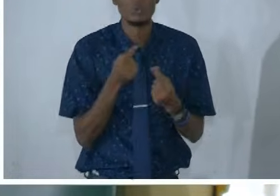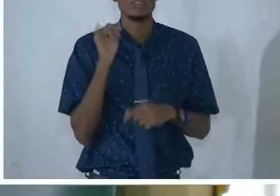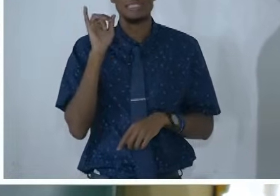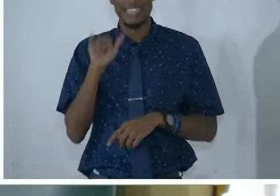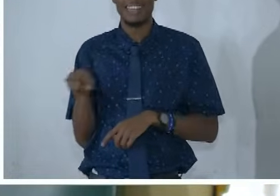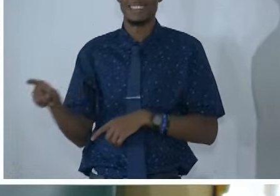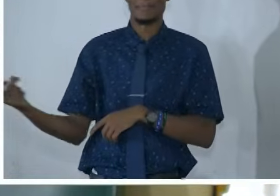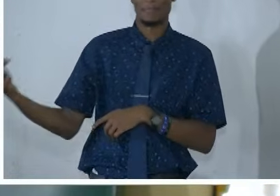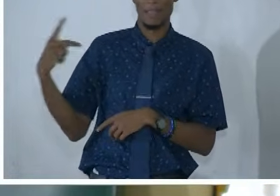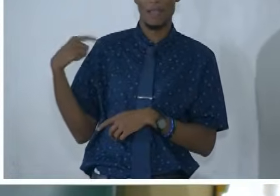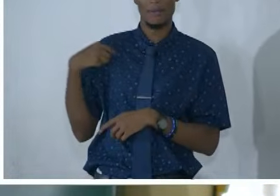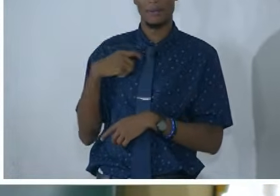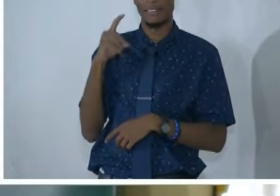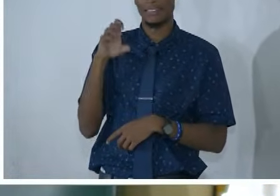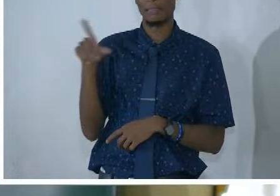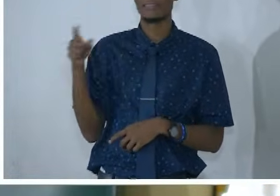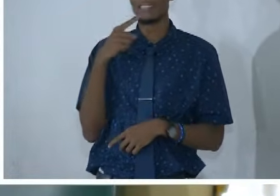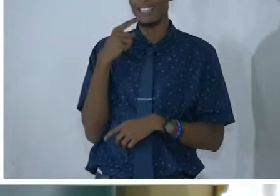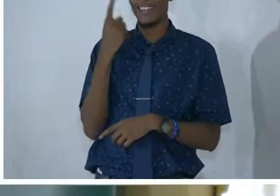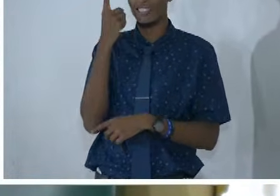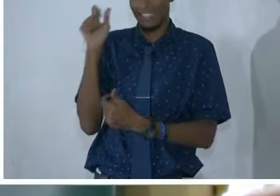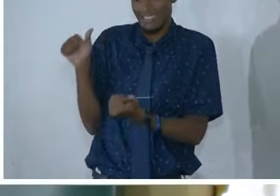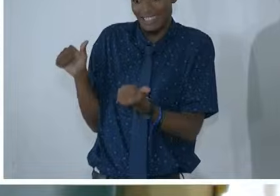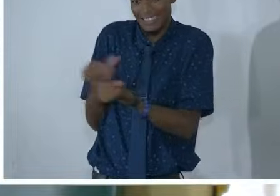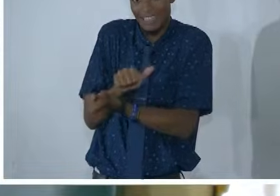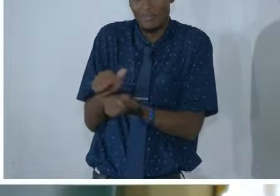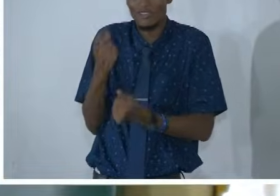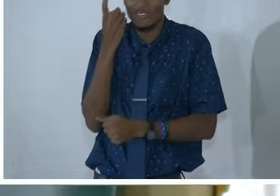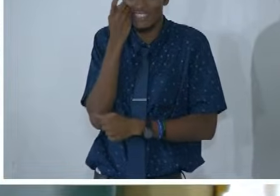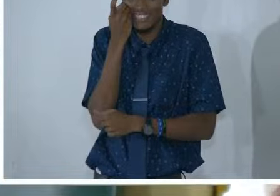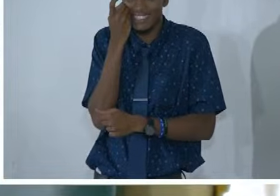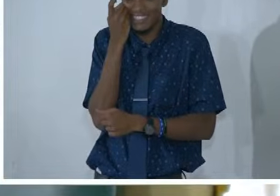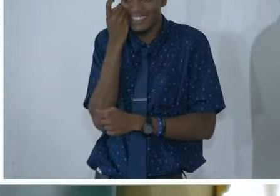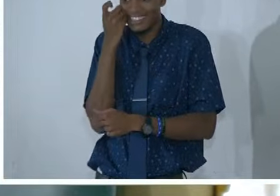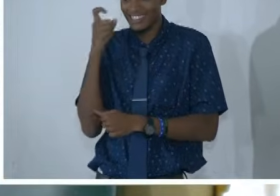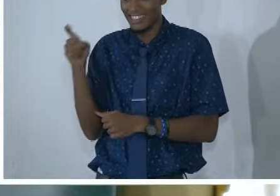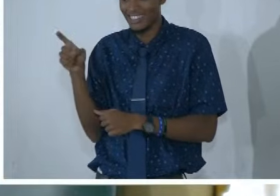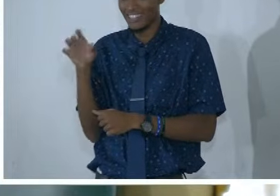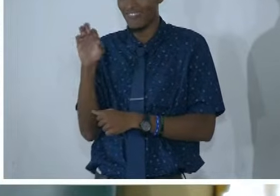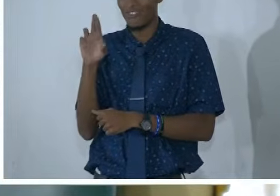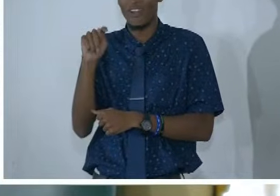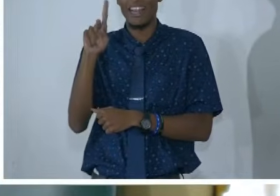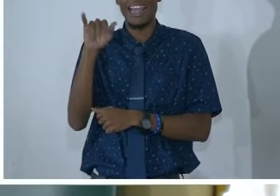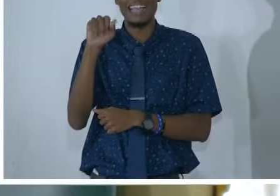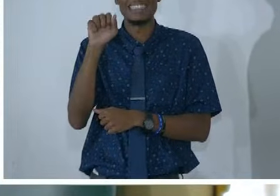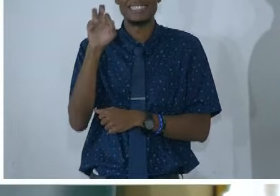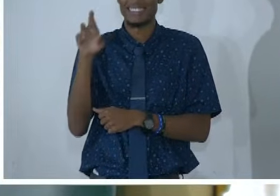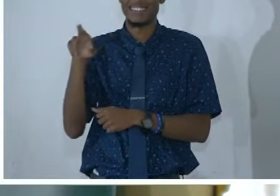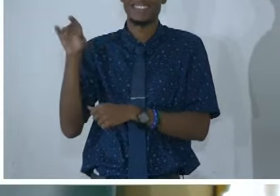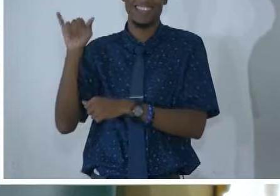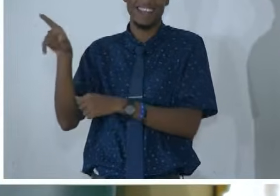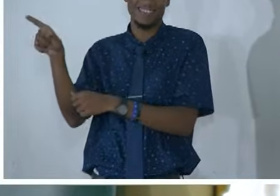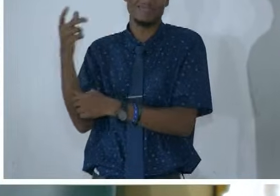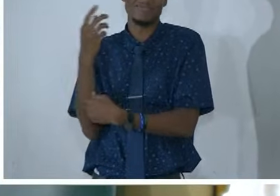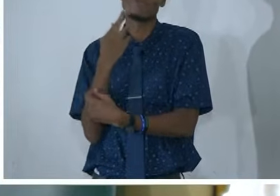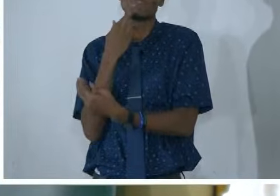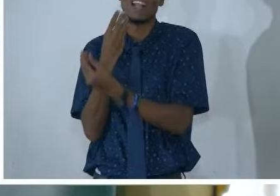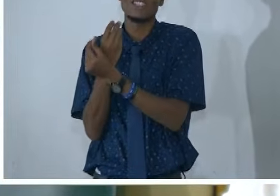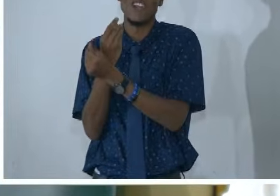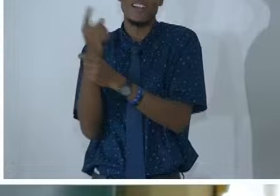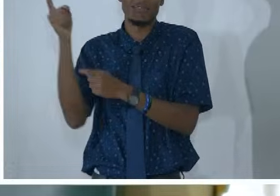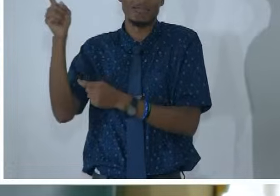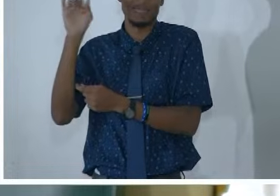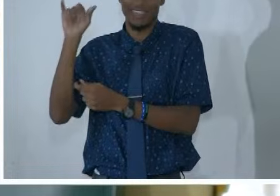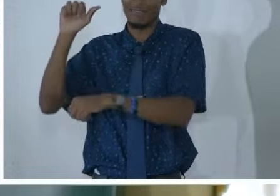December and said, with the damage done to Port Kaiser from Hurricane Melissa, they needed to rescope the